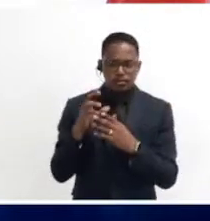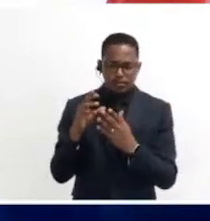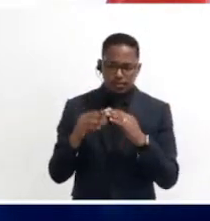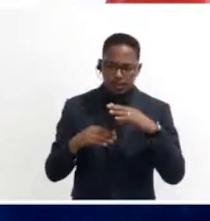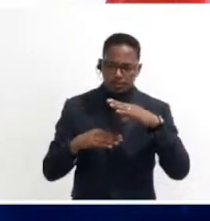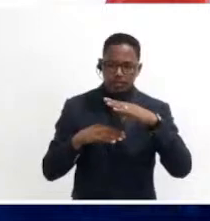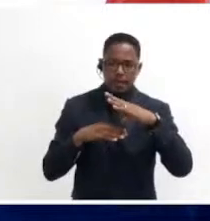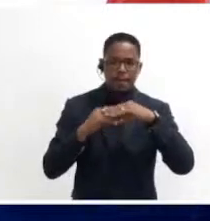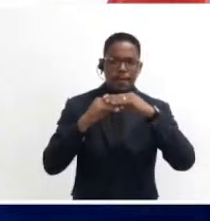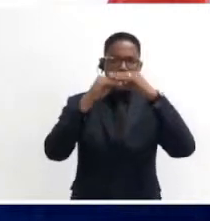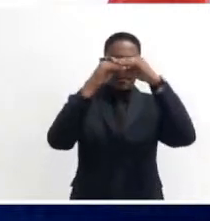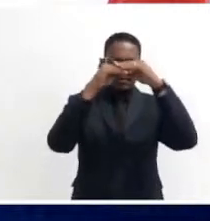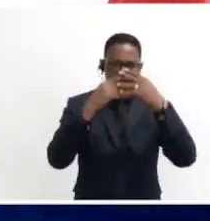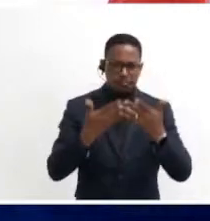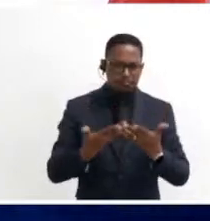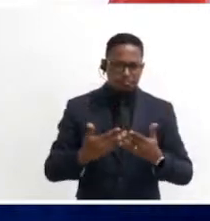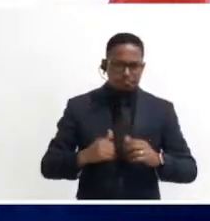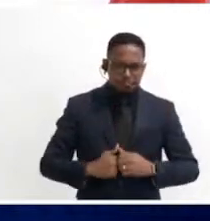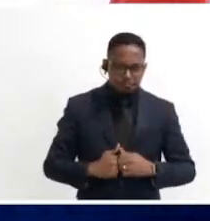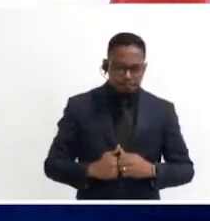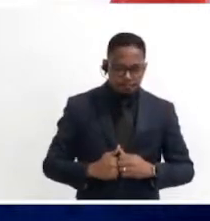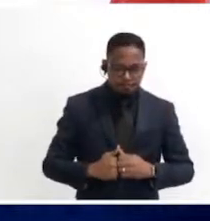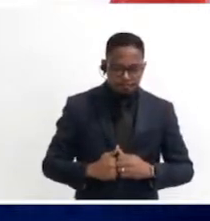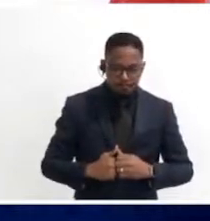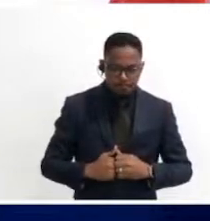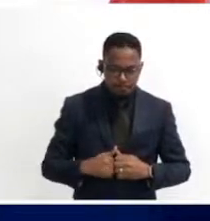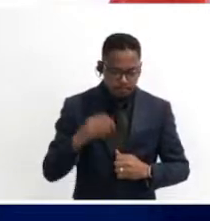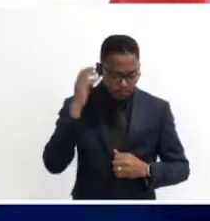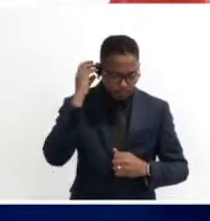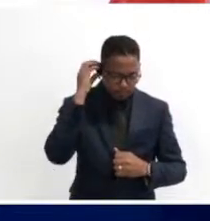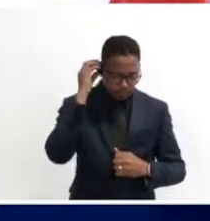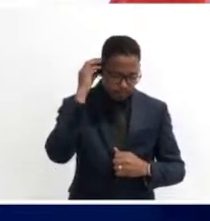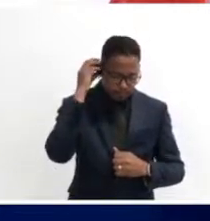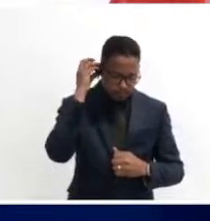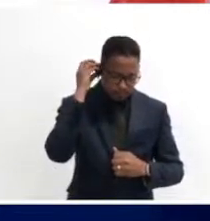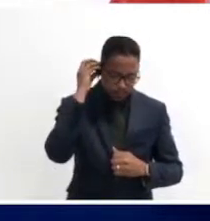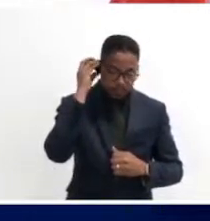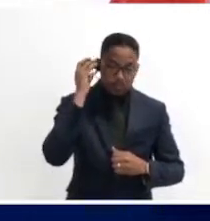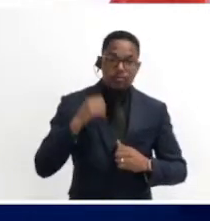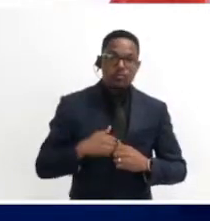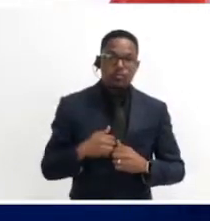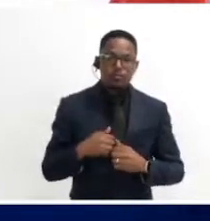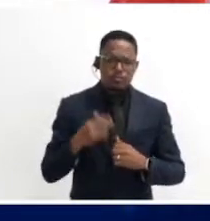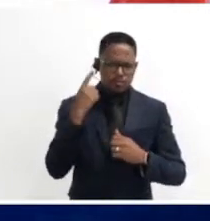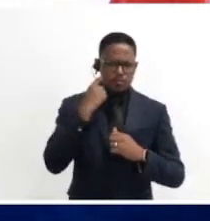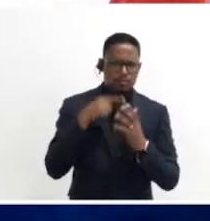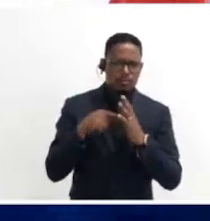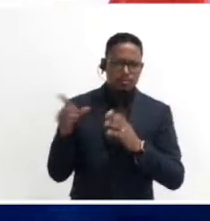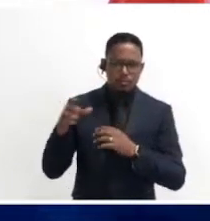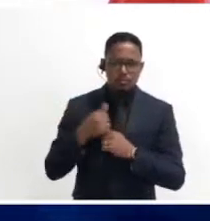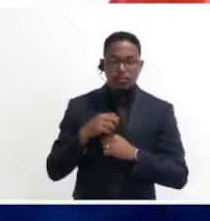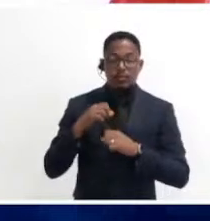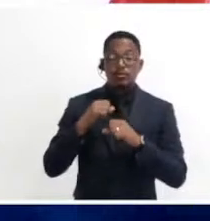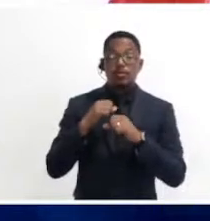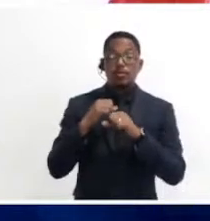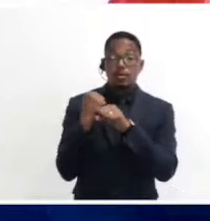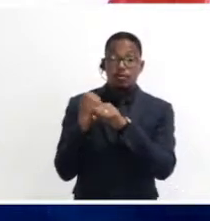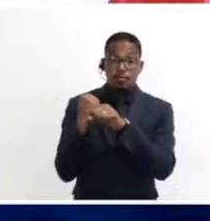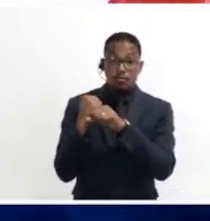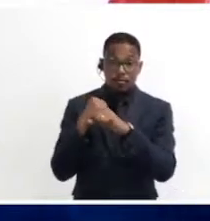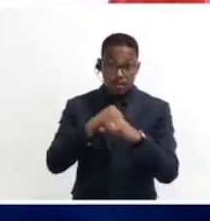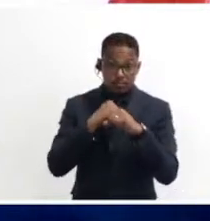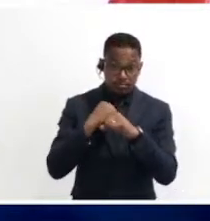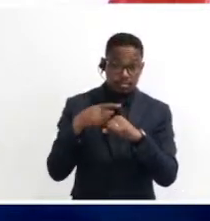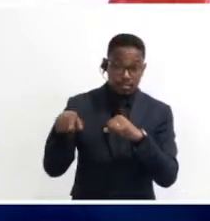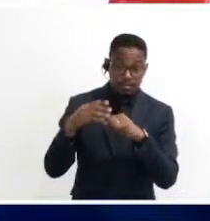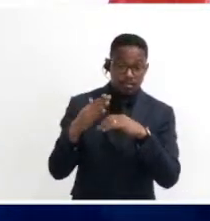So this is showing on the top what the photoresist looks like when it's been imaged and patterned, and then